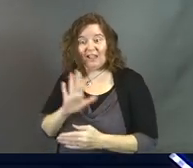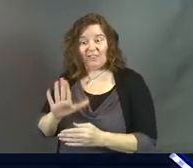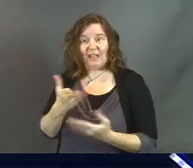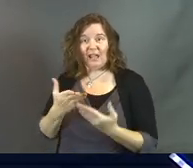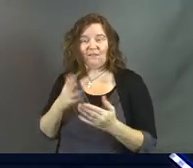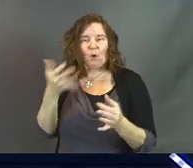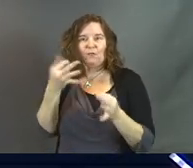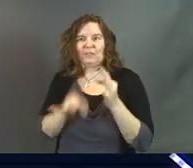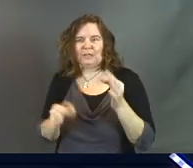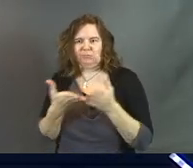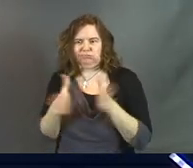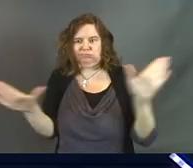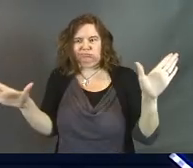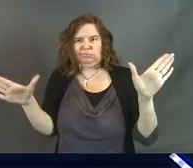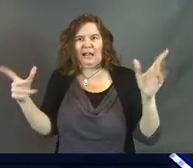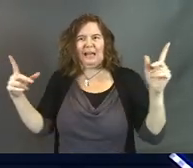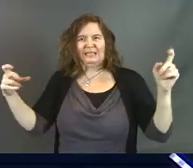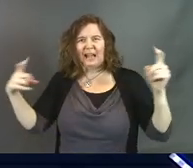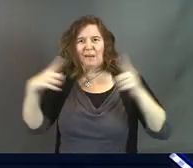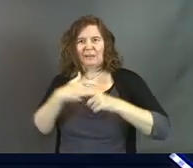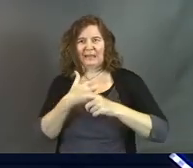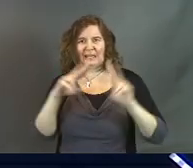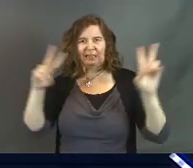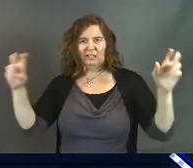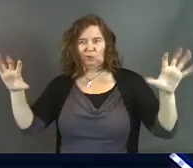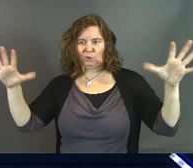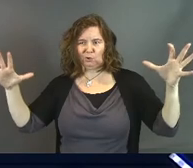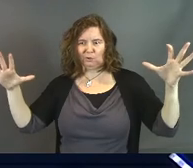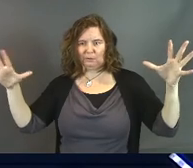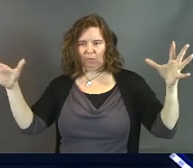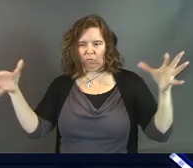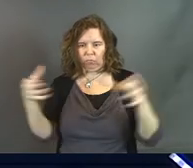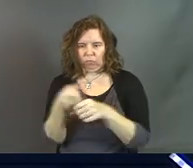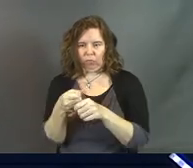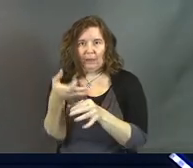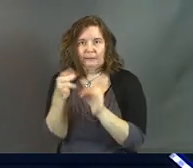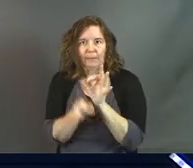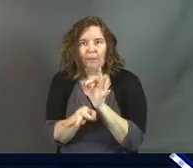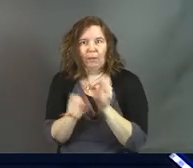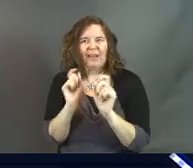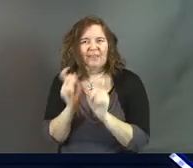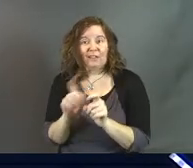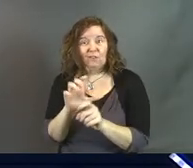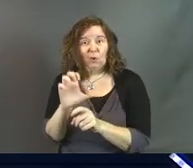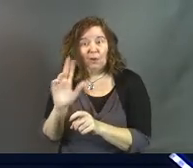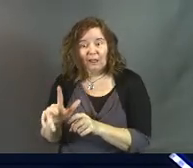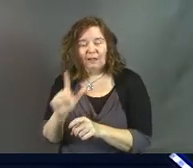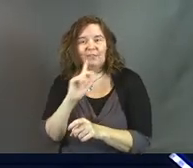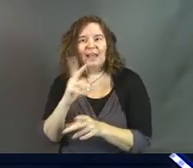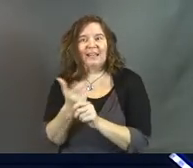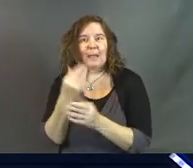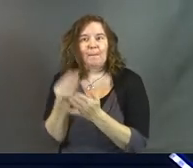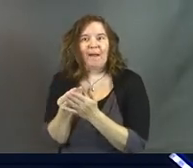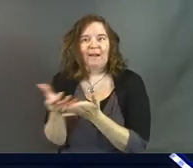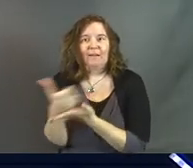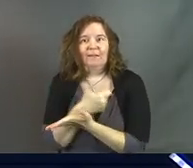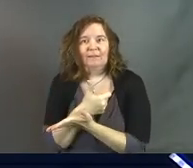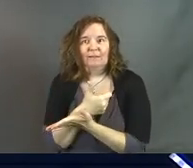they've oversimplified a very, very complicated issue and they get your click, they get